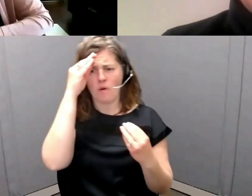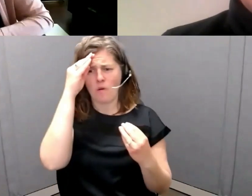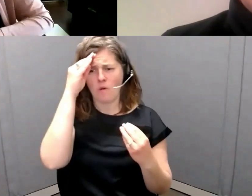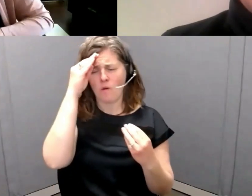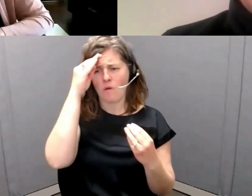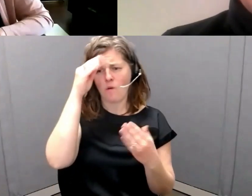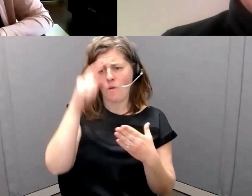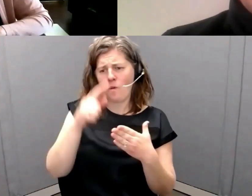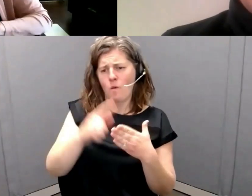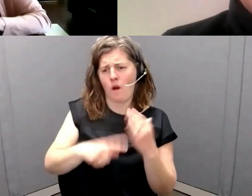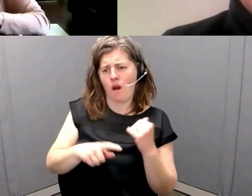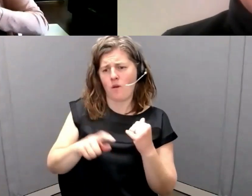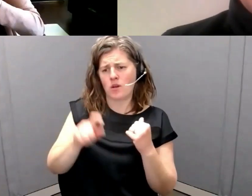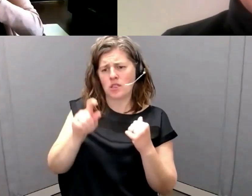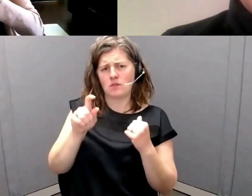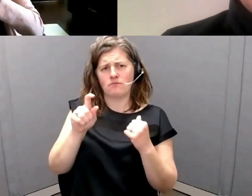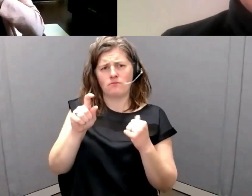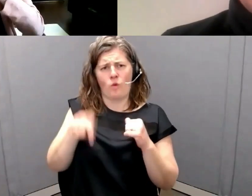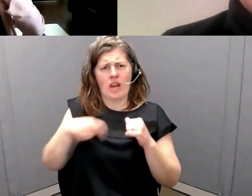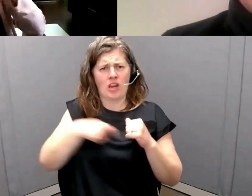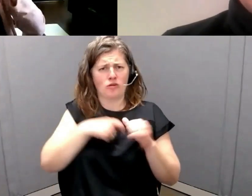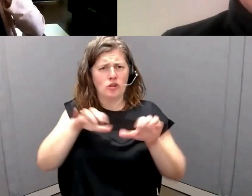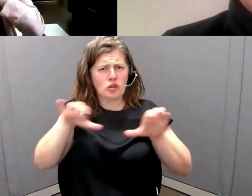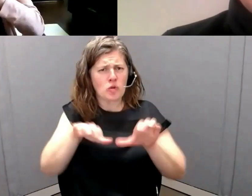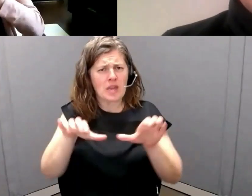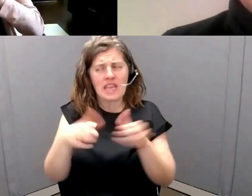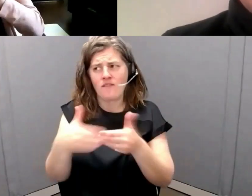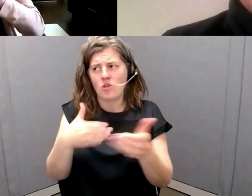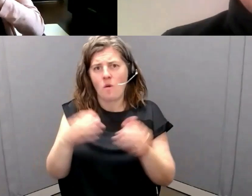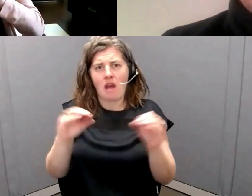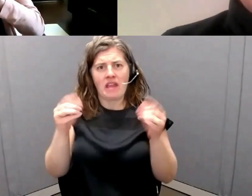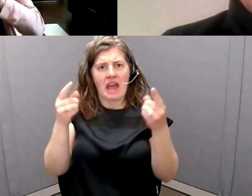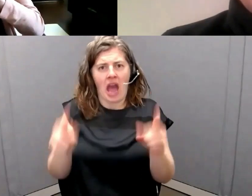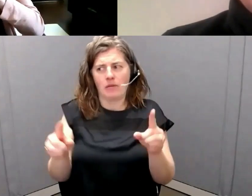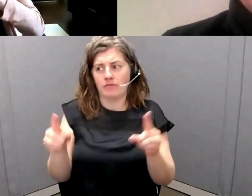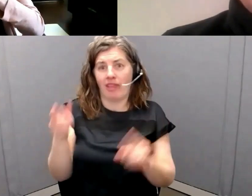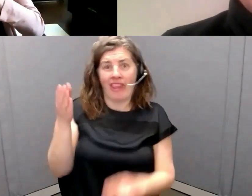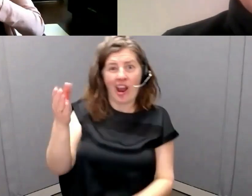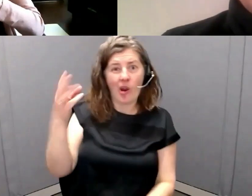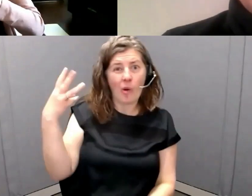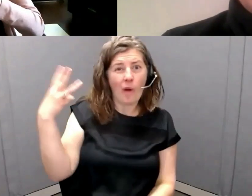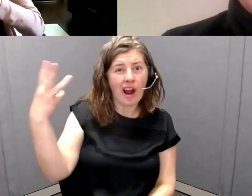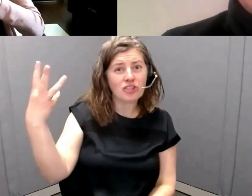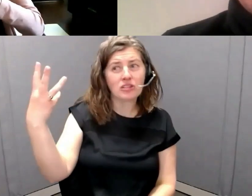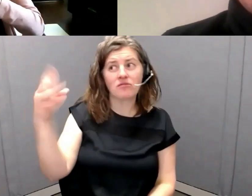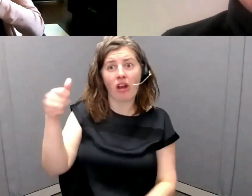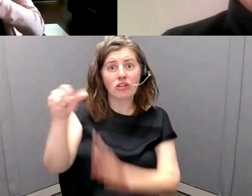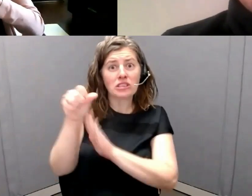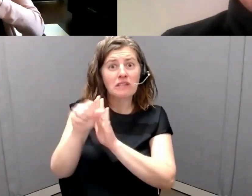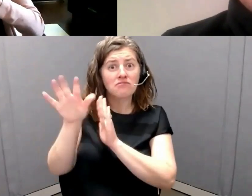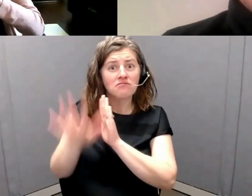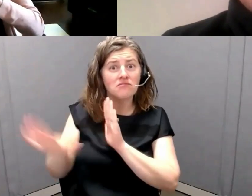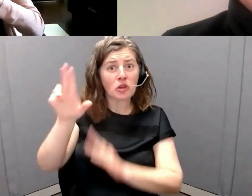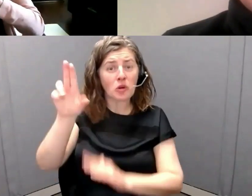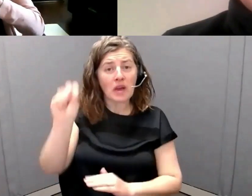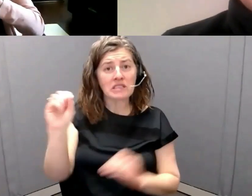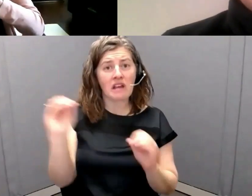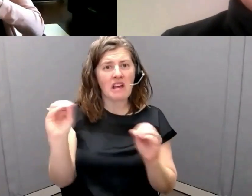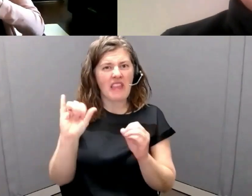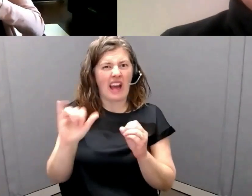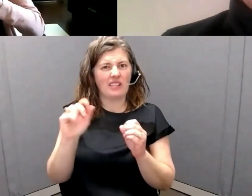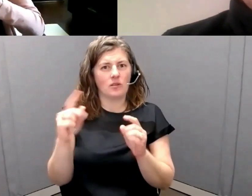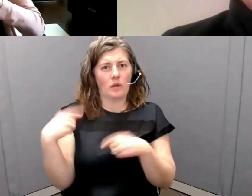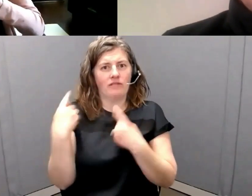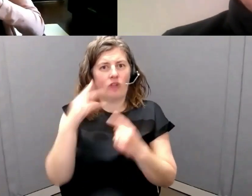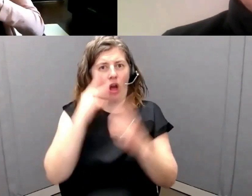we're going to be doing, even though nothing had even happened in Washington or in any other state within the United States. Things had begun